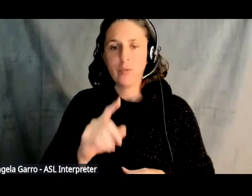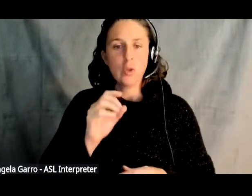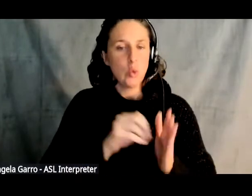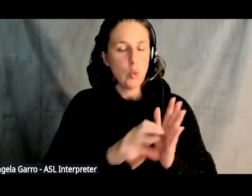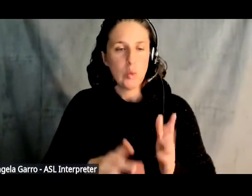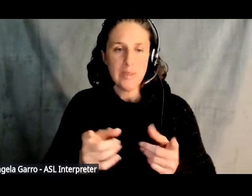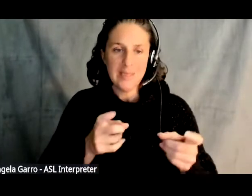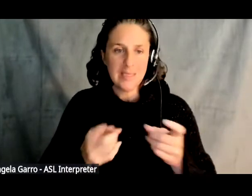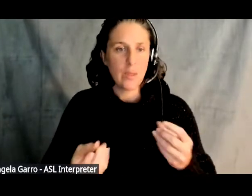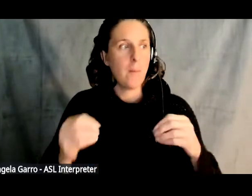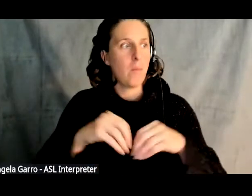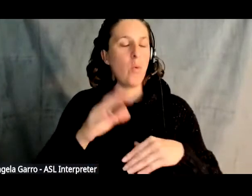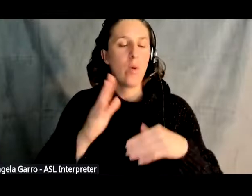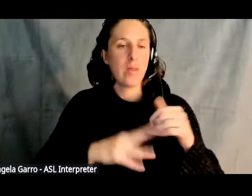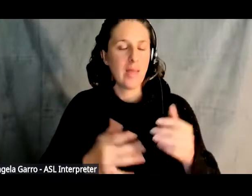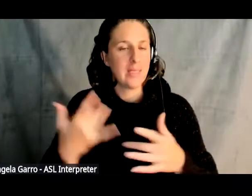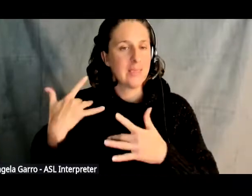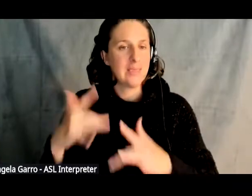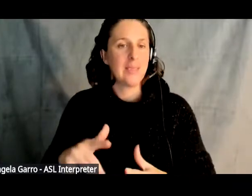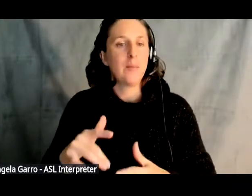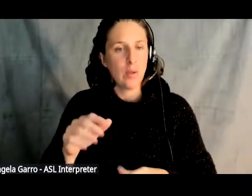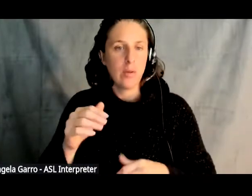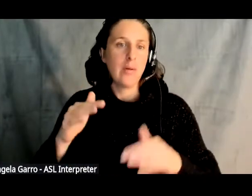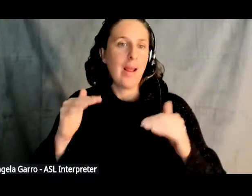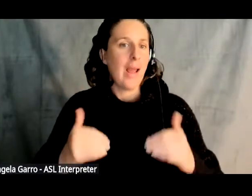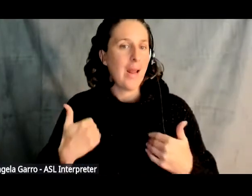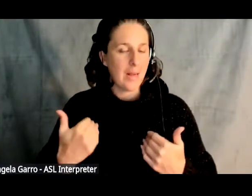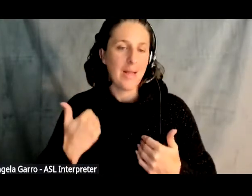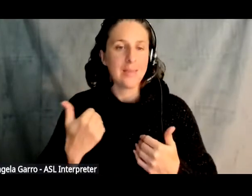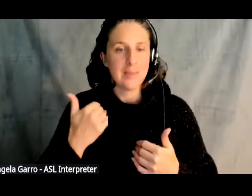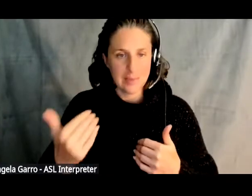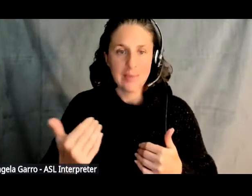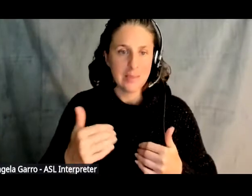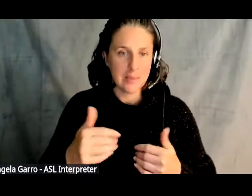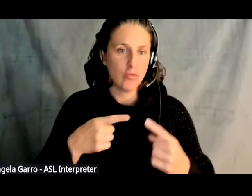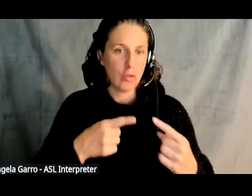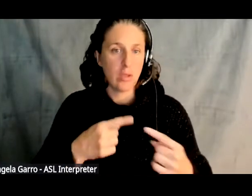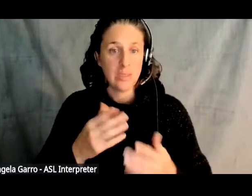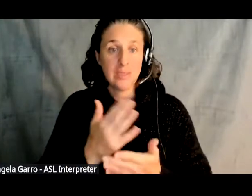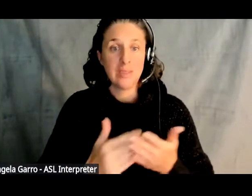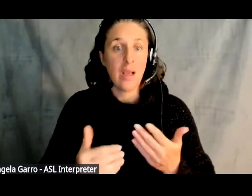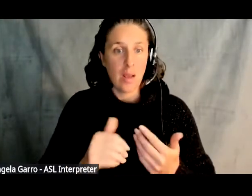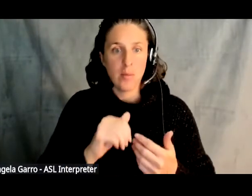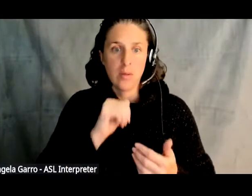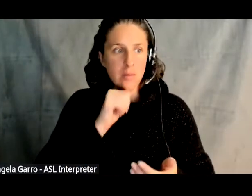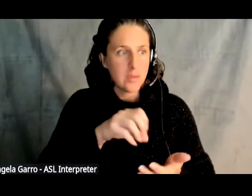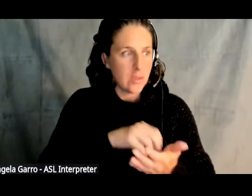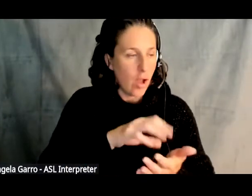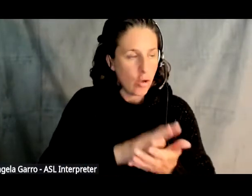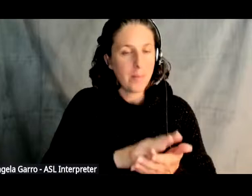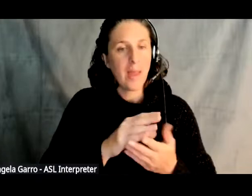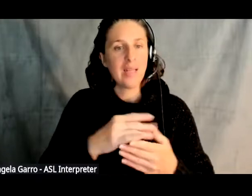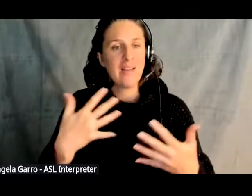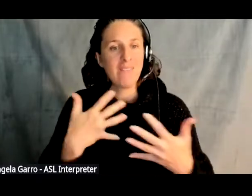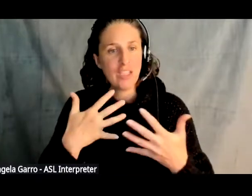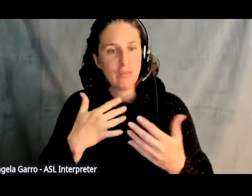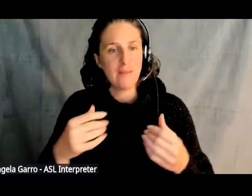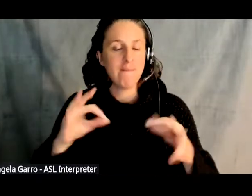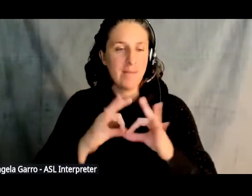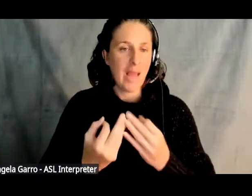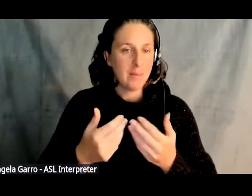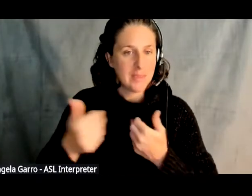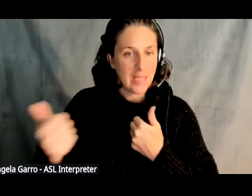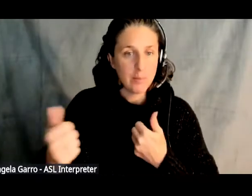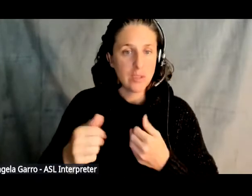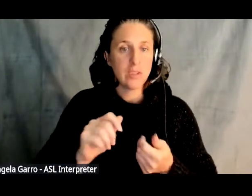typical adolescent struggles. Some are undocumented and are fearing family separation. Others are navigating changes